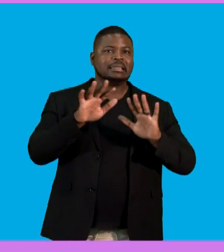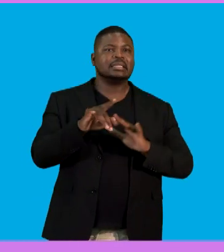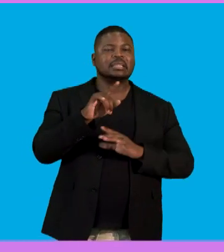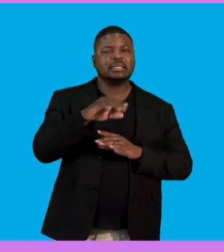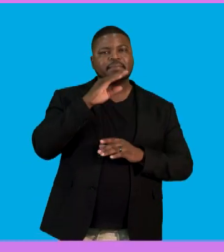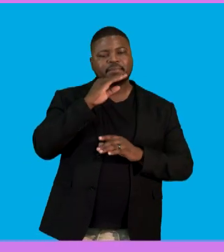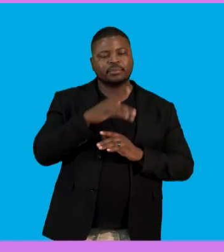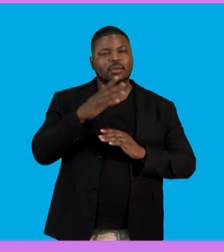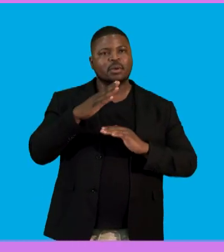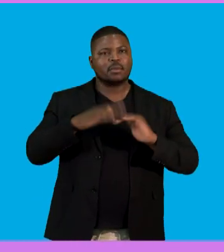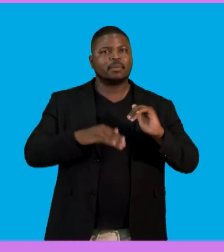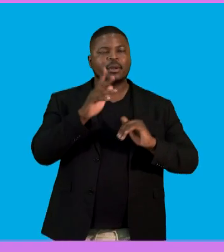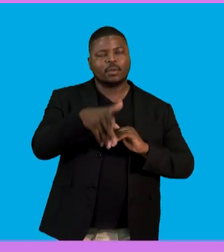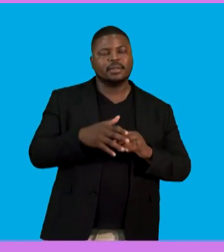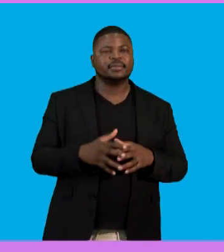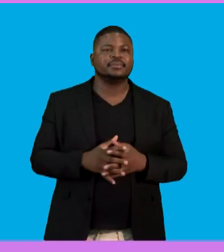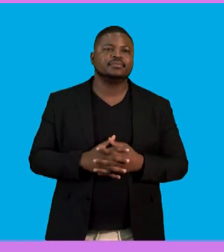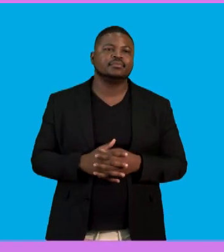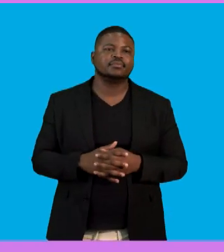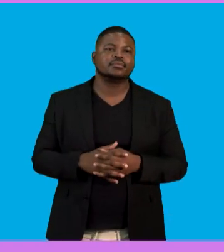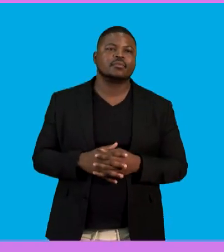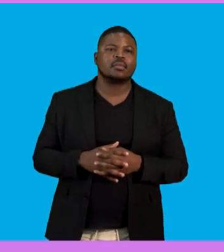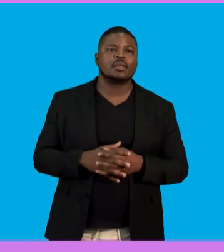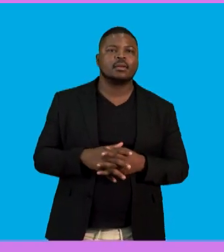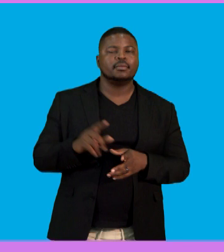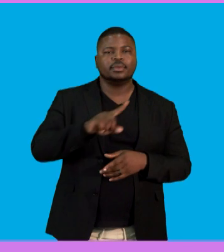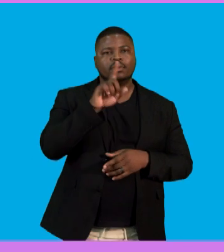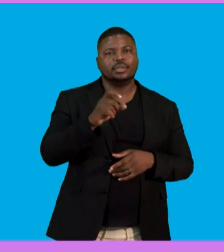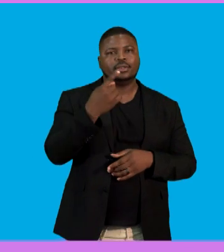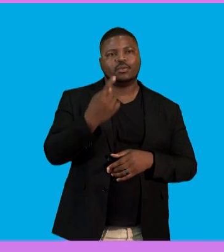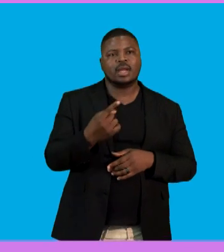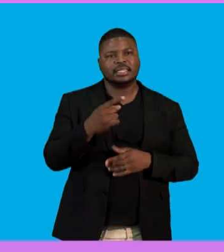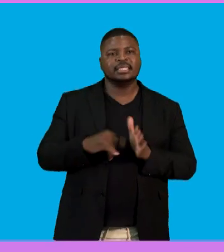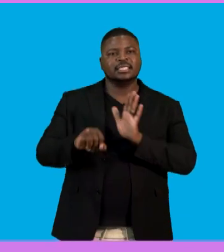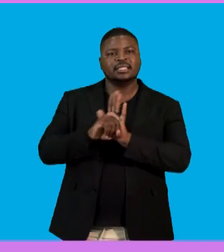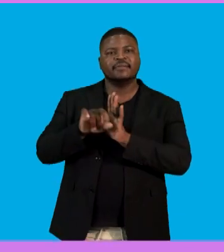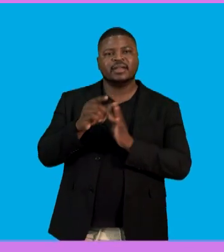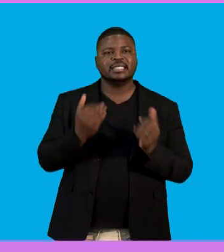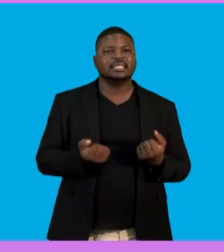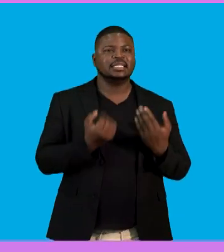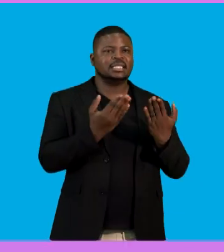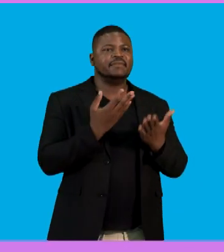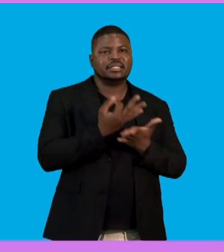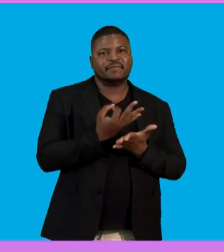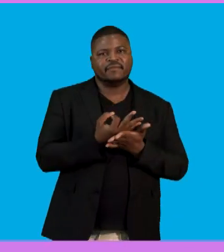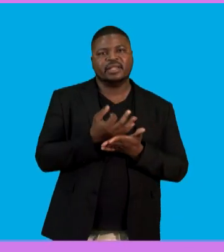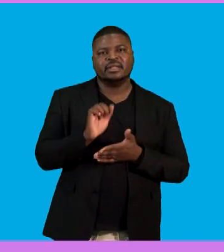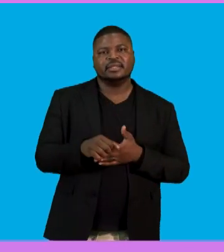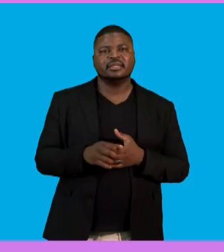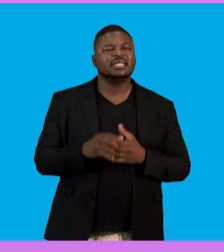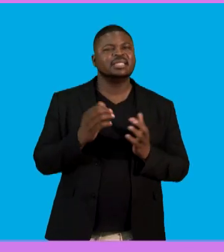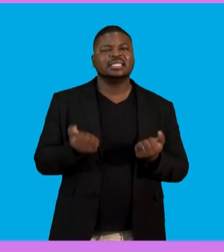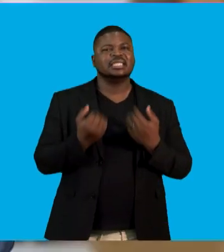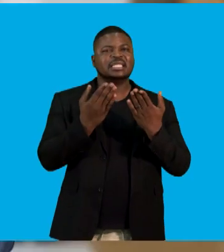a larger amount. Then question 1 says, identify the service fee. How do we identify service